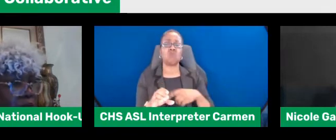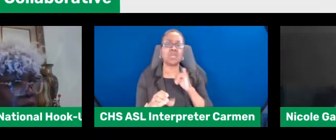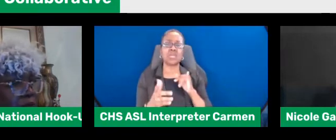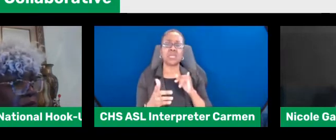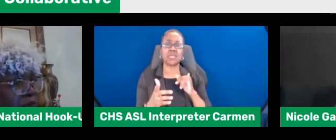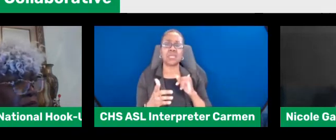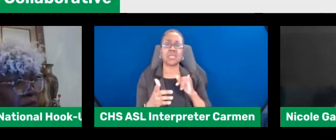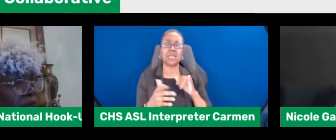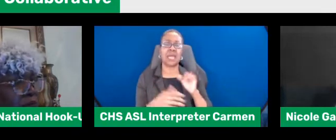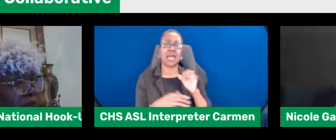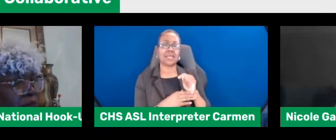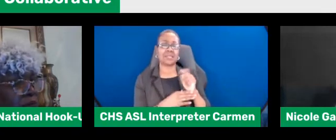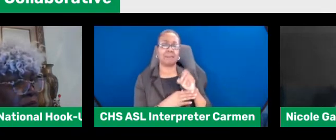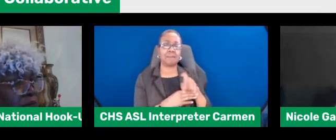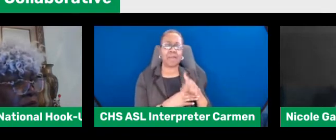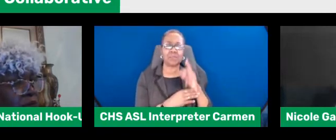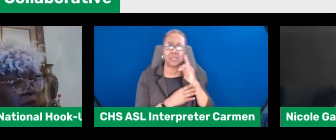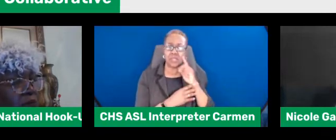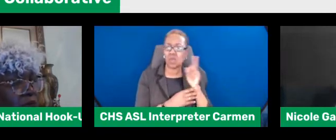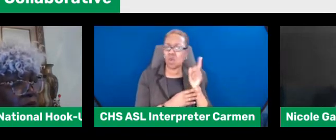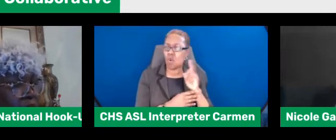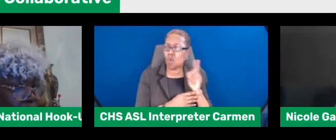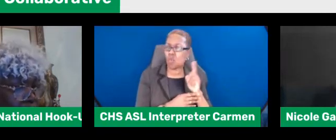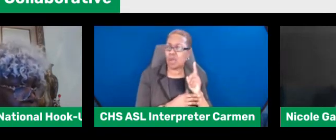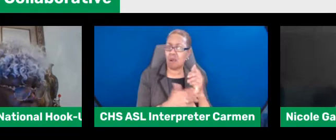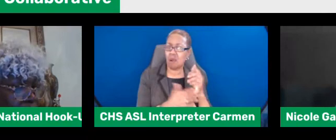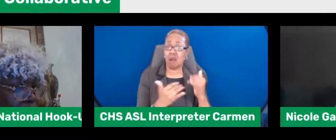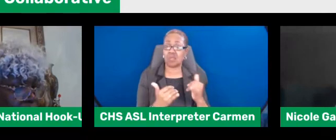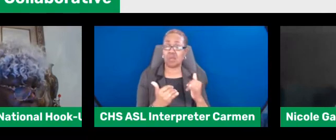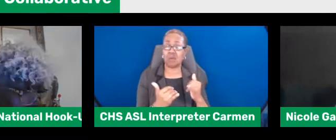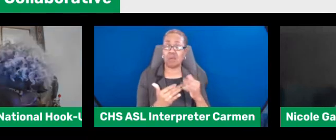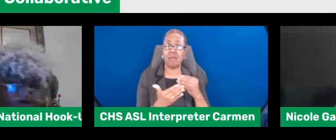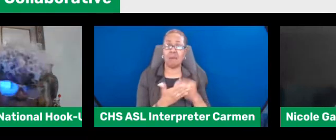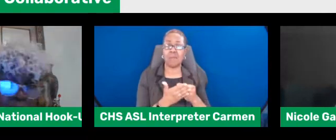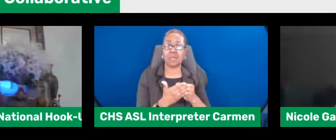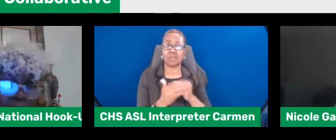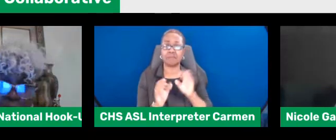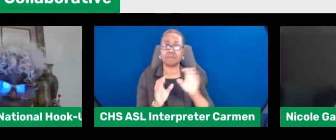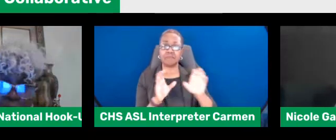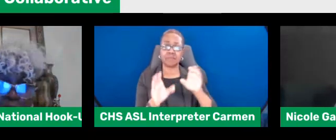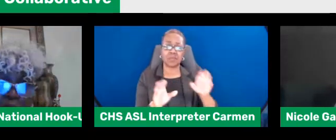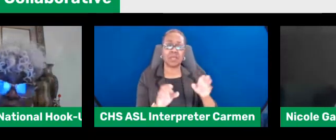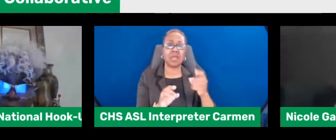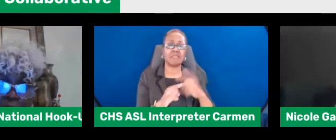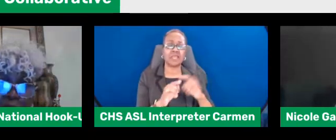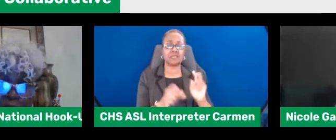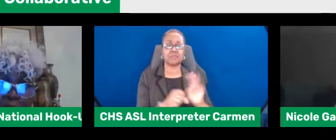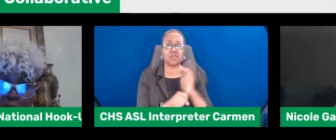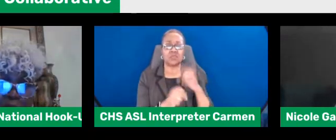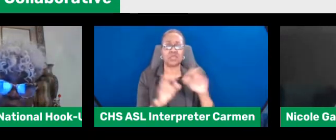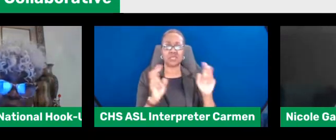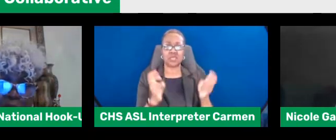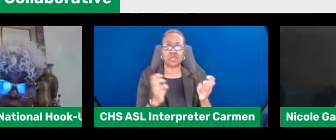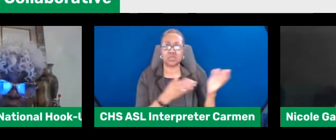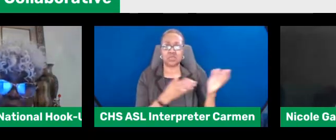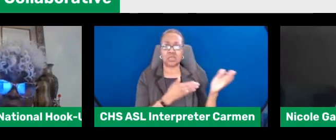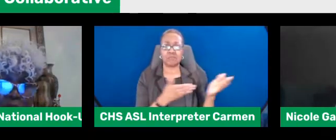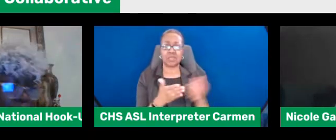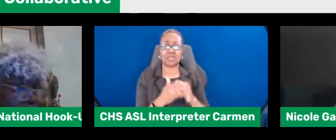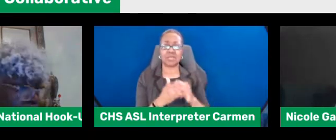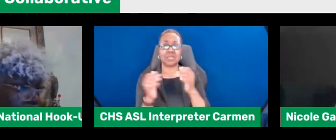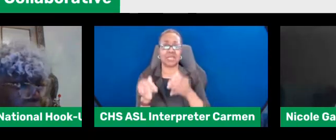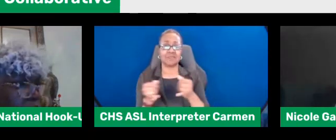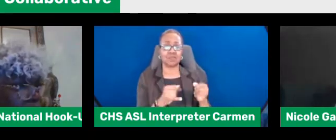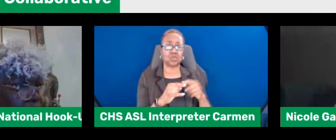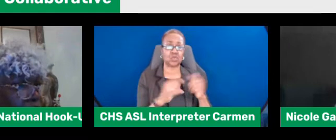asset mapped to see where are the current earmarked dollars at in the county towards these issues, and bringing these individuals to